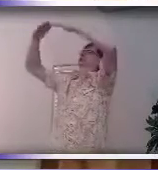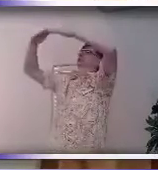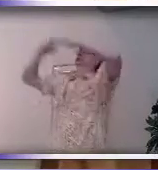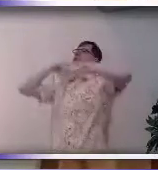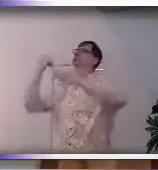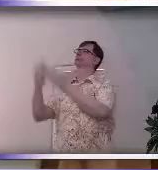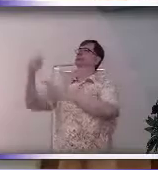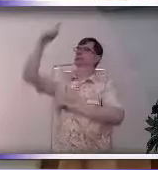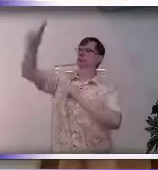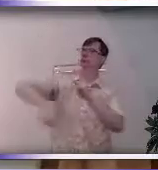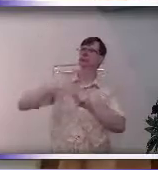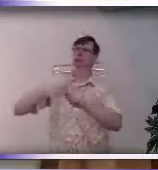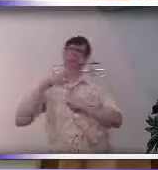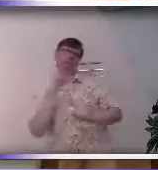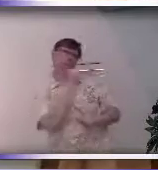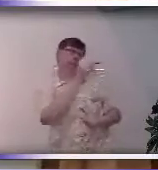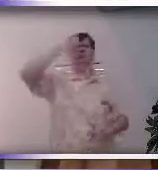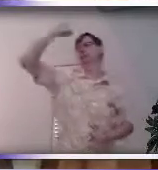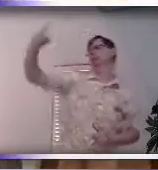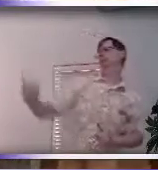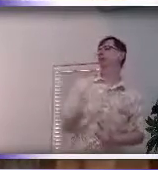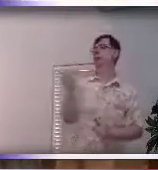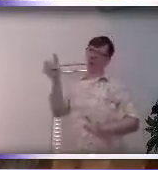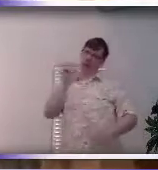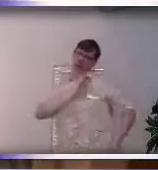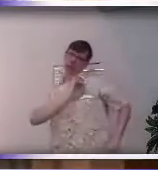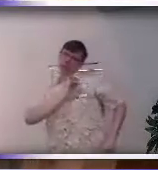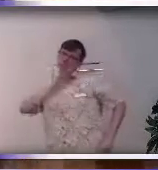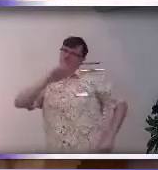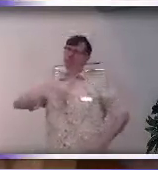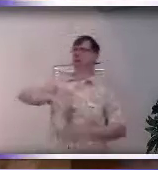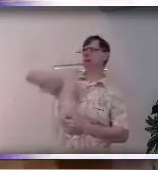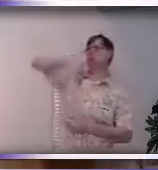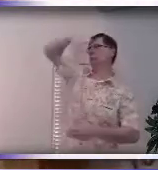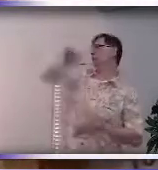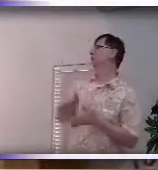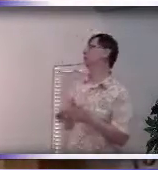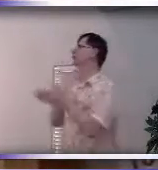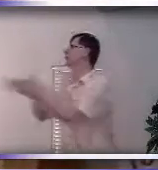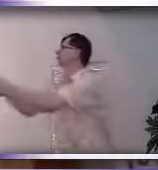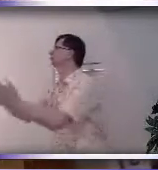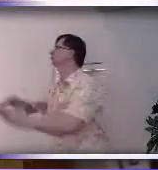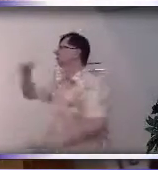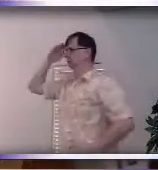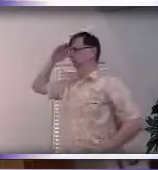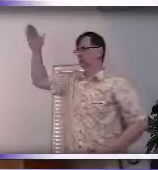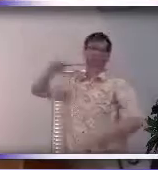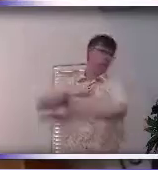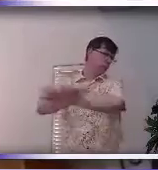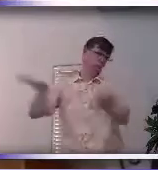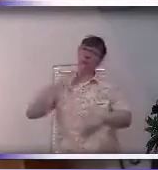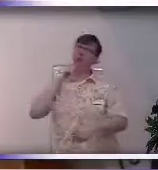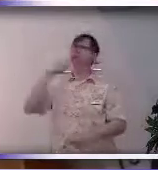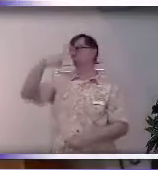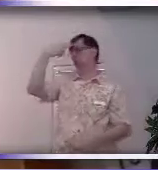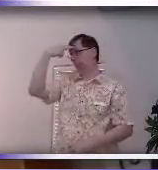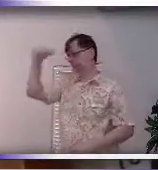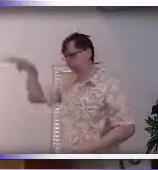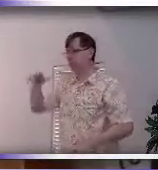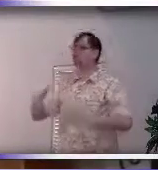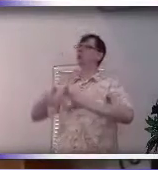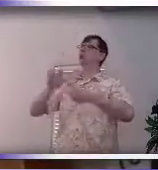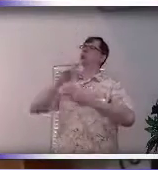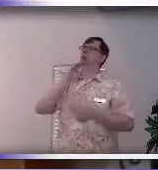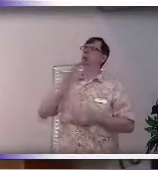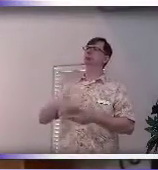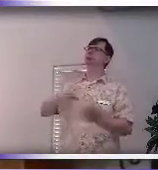However, if you're going to commit to a spiritual path, you should know not just what the path looks like, but where